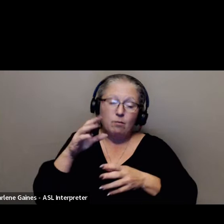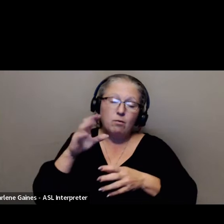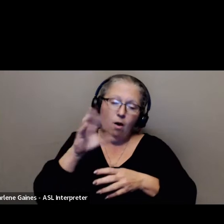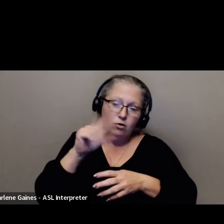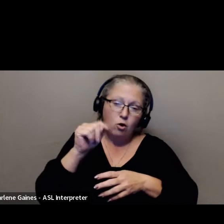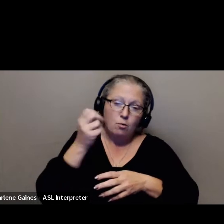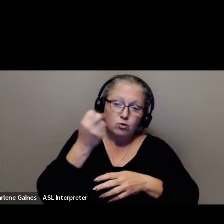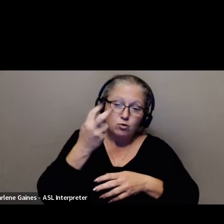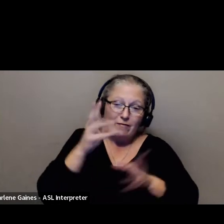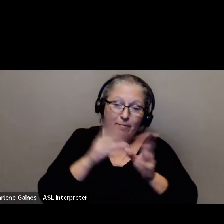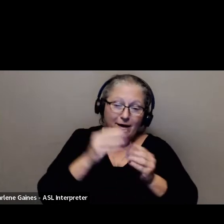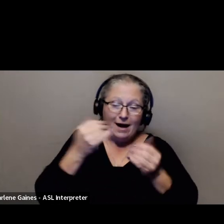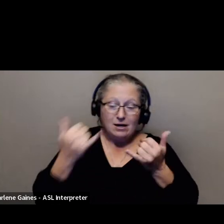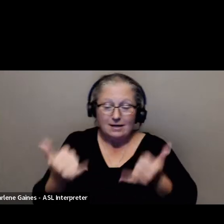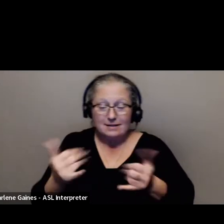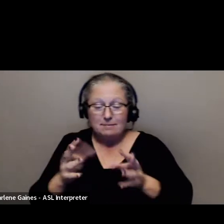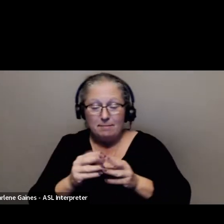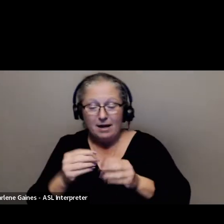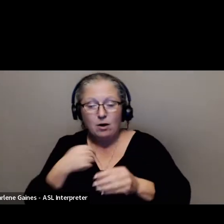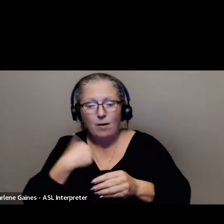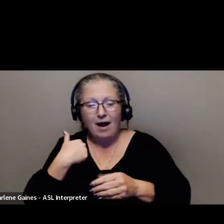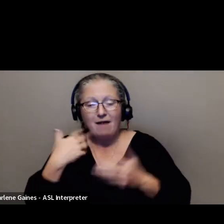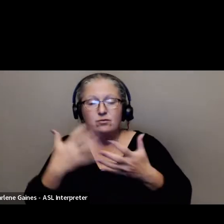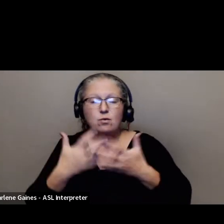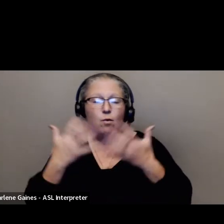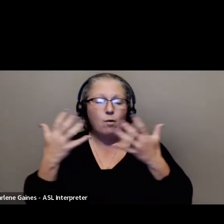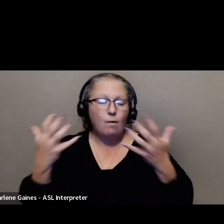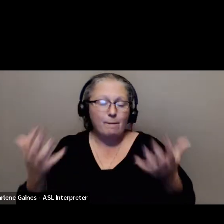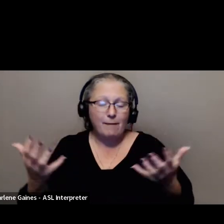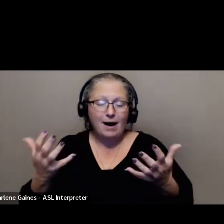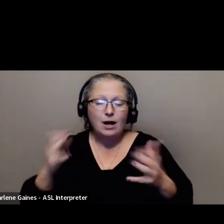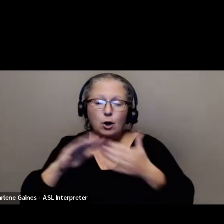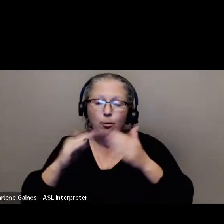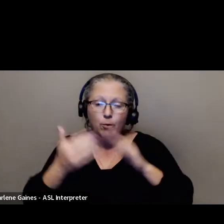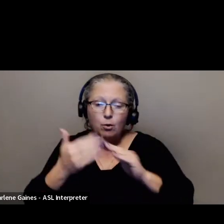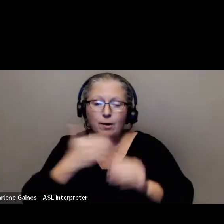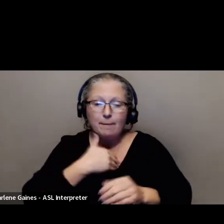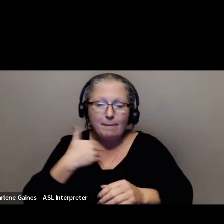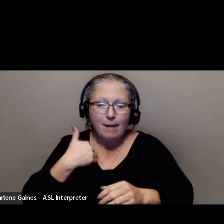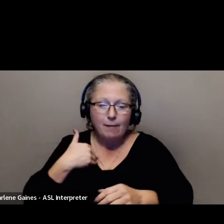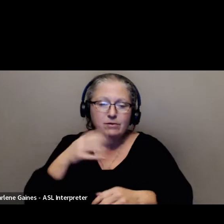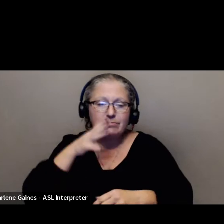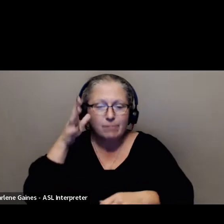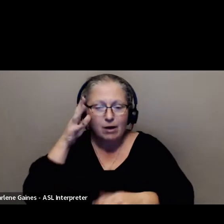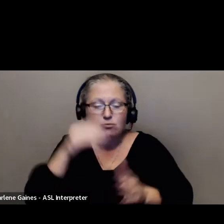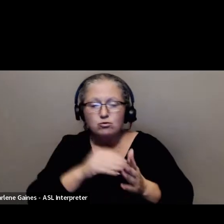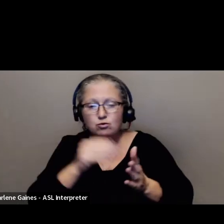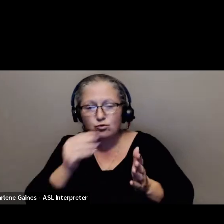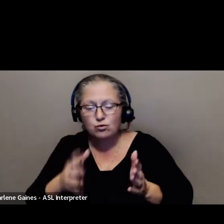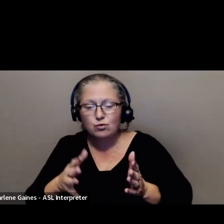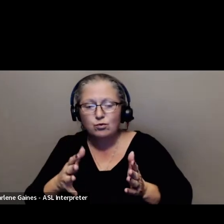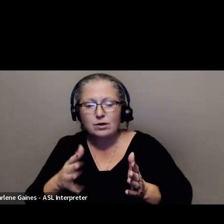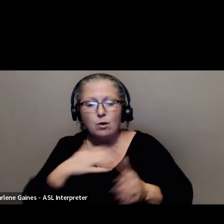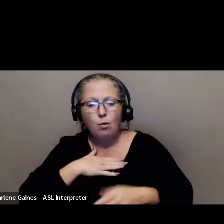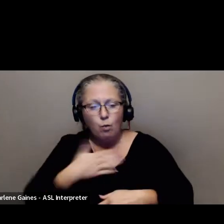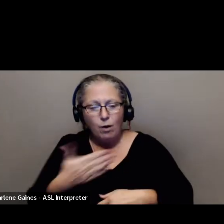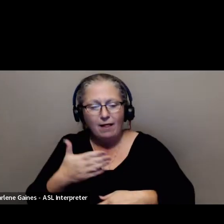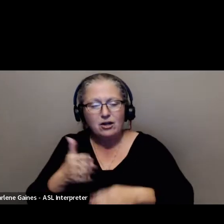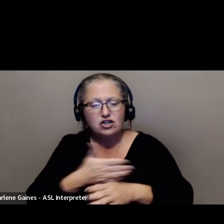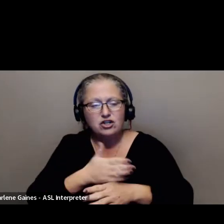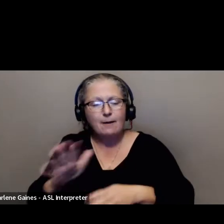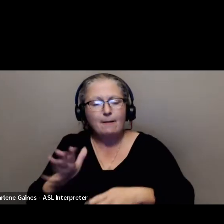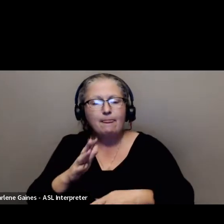12th meeting, and this meeting, that we've had so many community members, parents, students willing to share